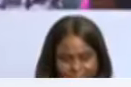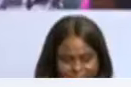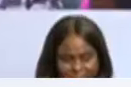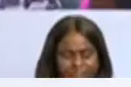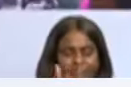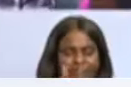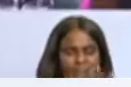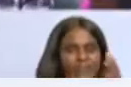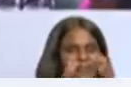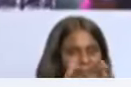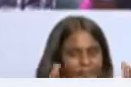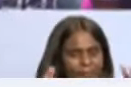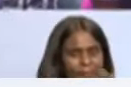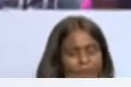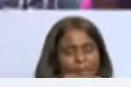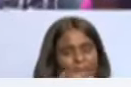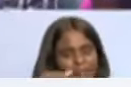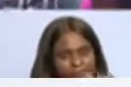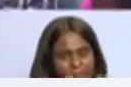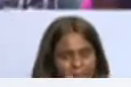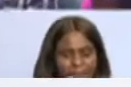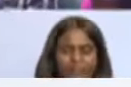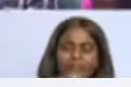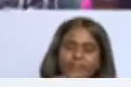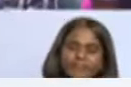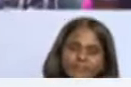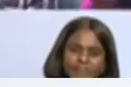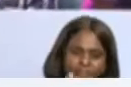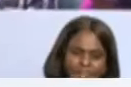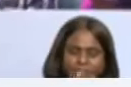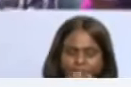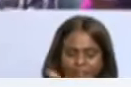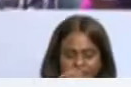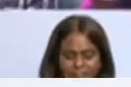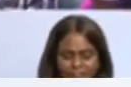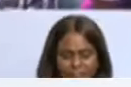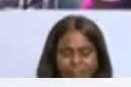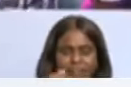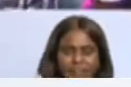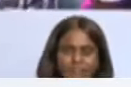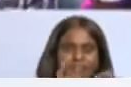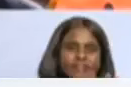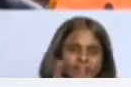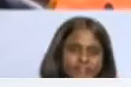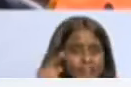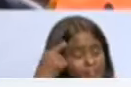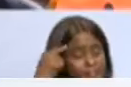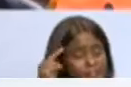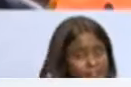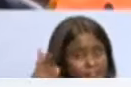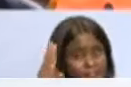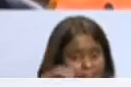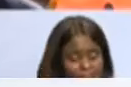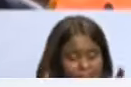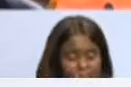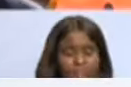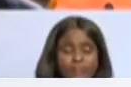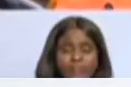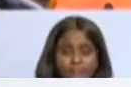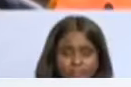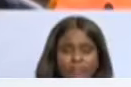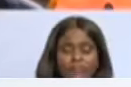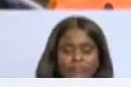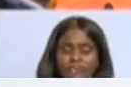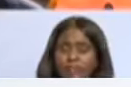in the agricultural production and other economic activities, government will continue to make land available to